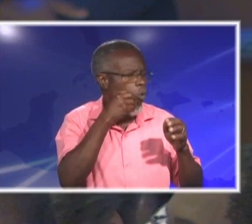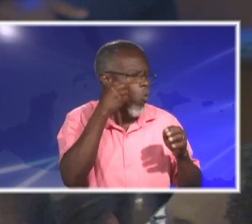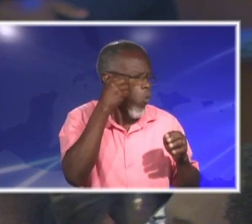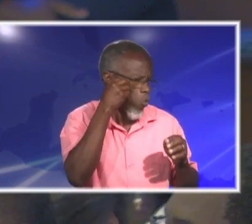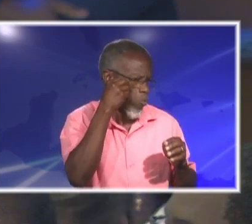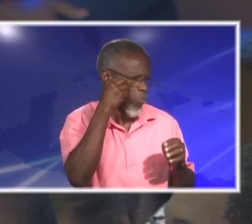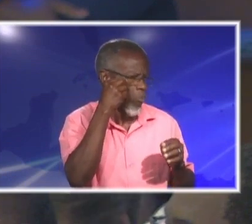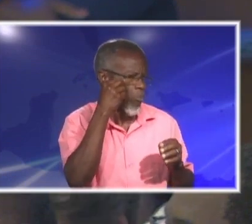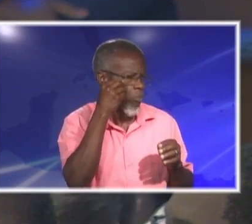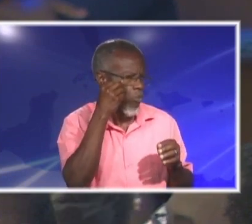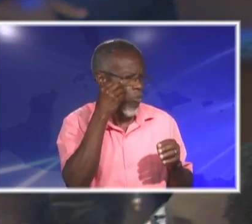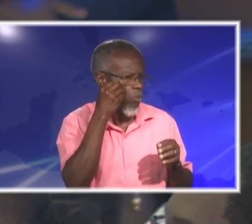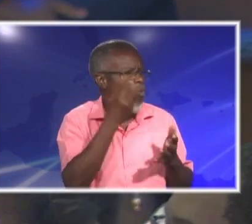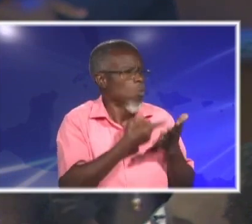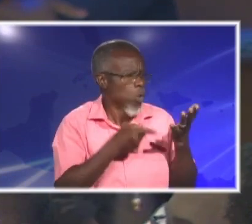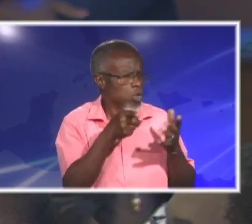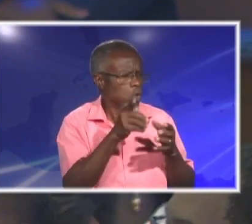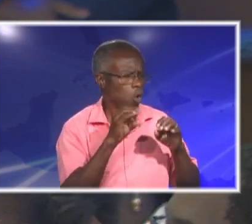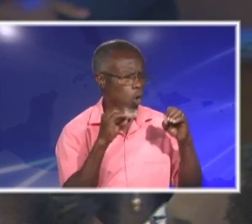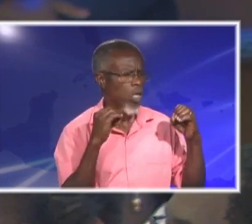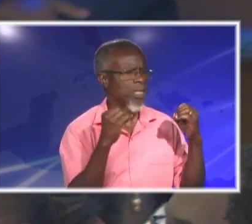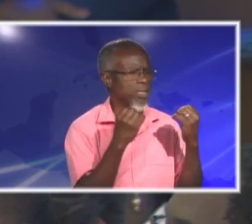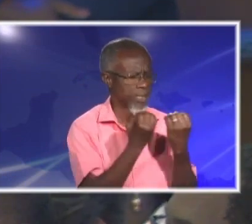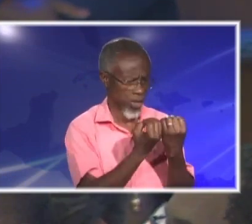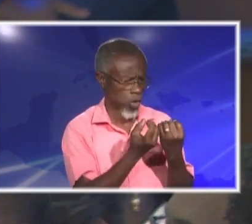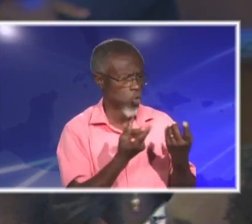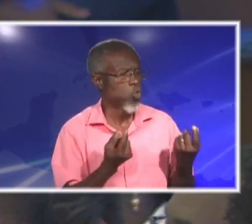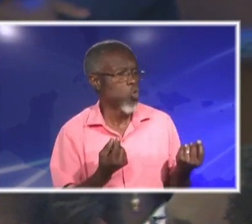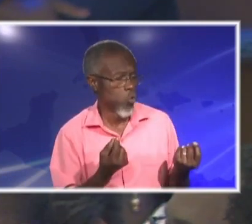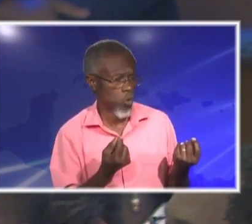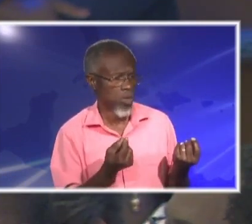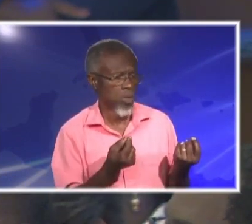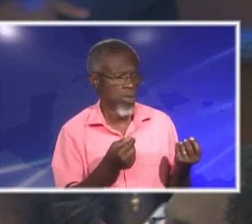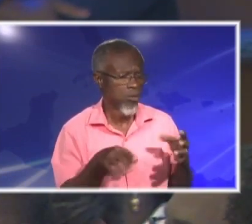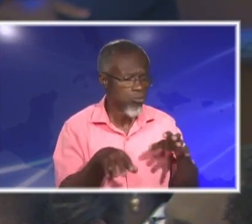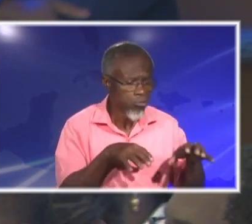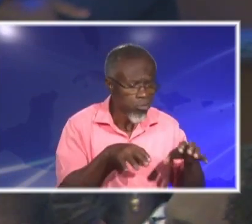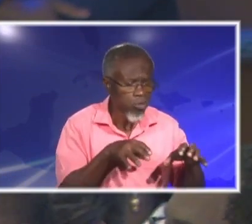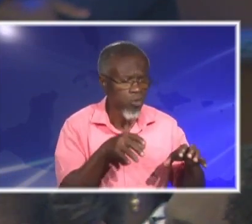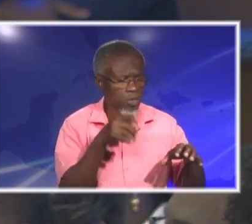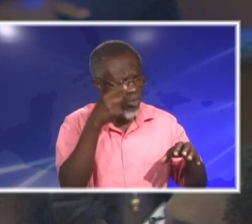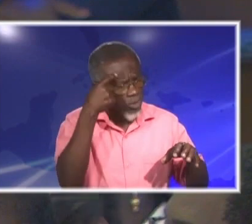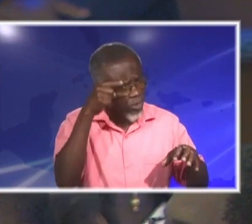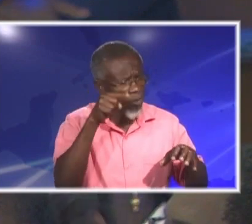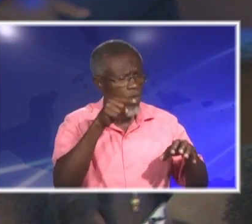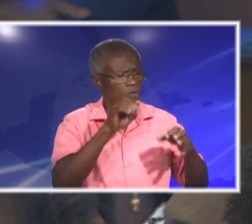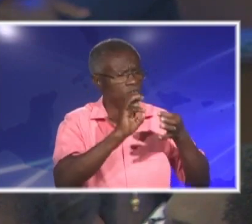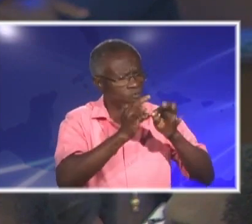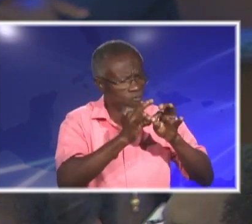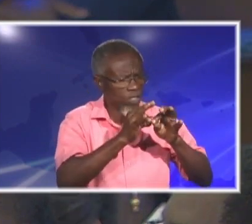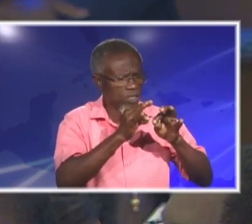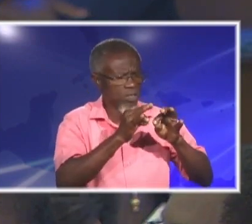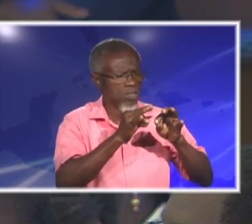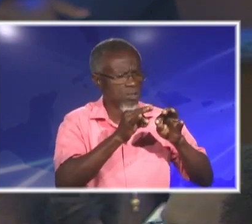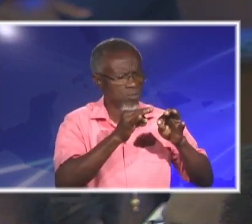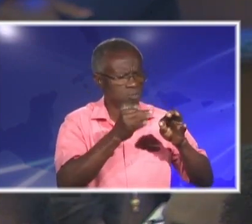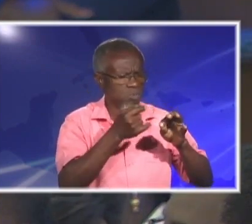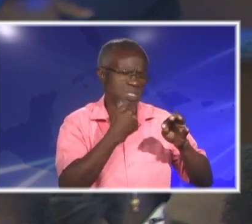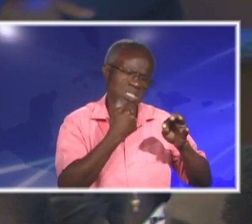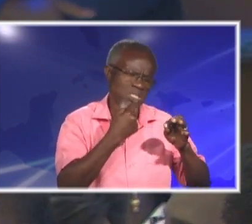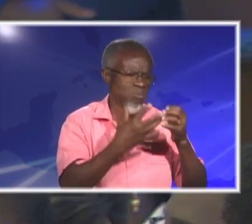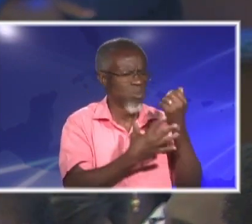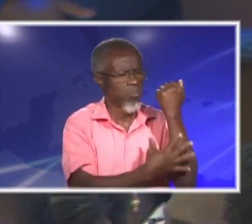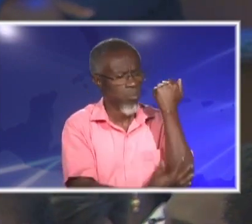organization doing or is prepared to do to really address this growing pandemic of poor parenting across